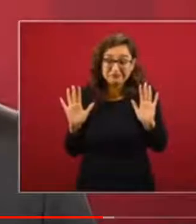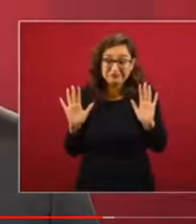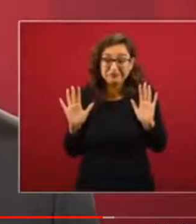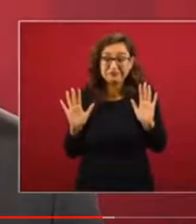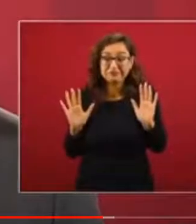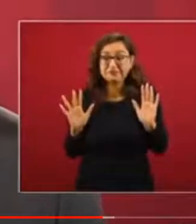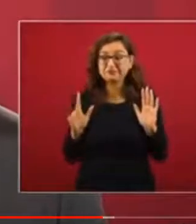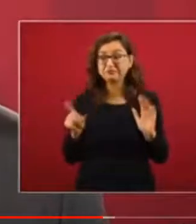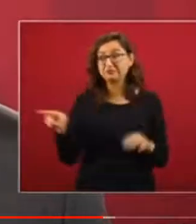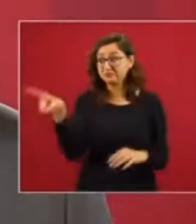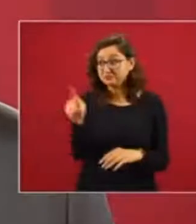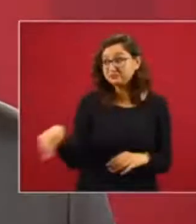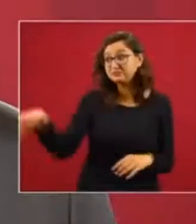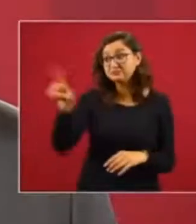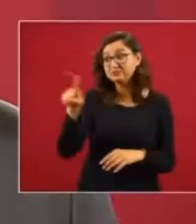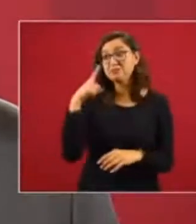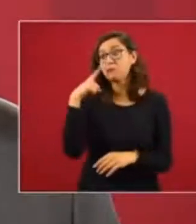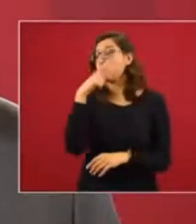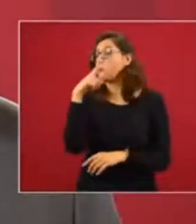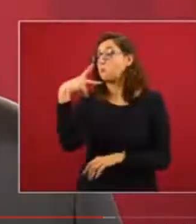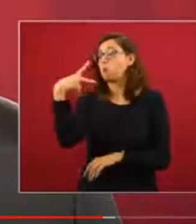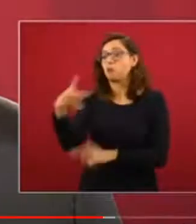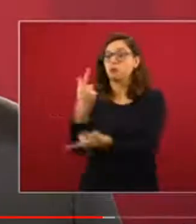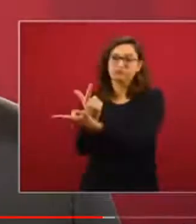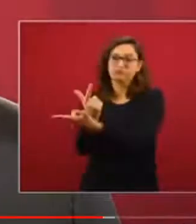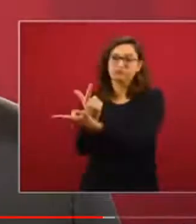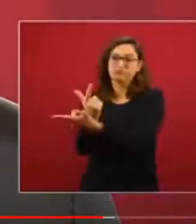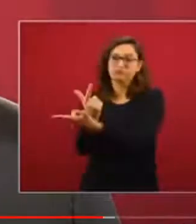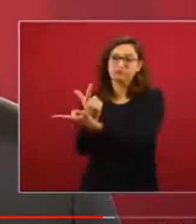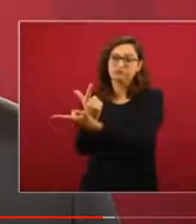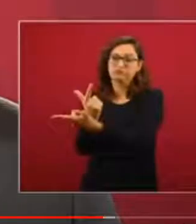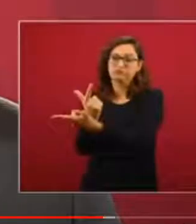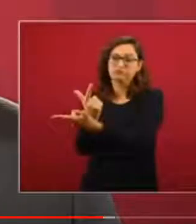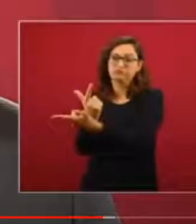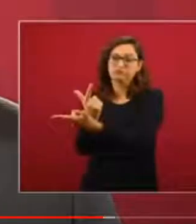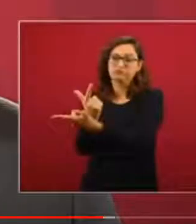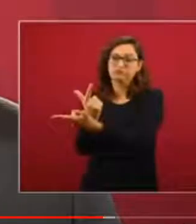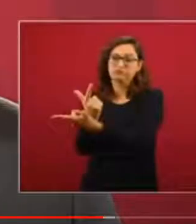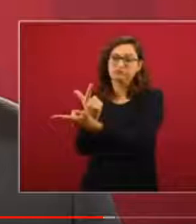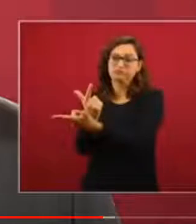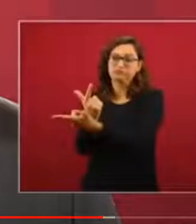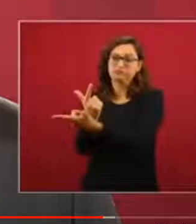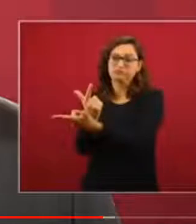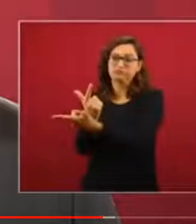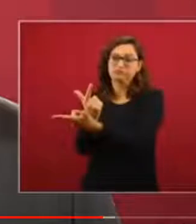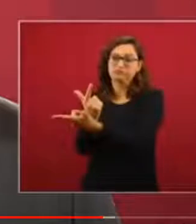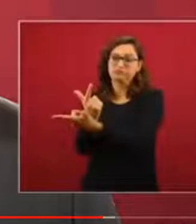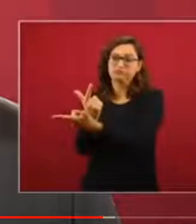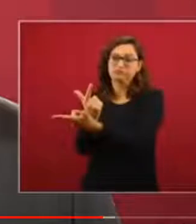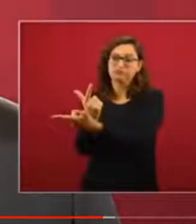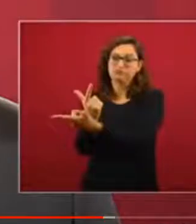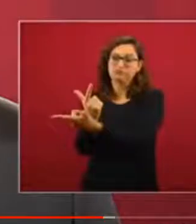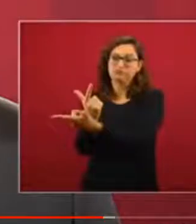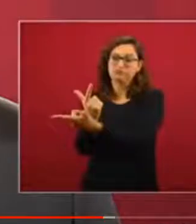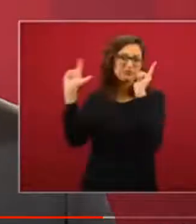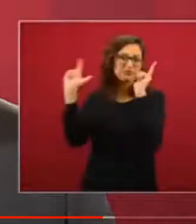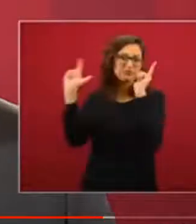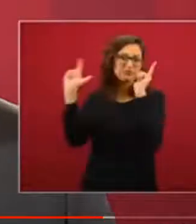Lo tienen que hacer con libertad. And they must do it with liberty,